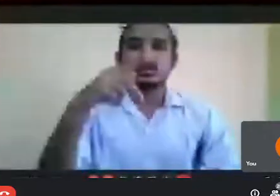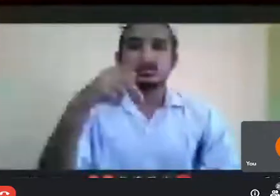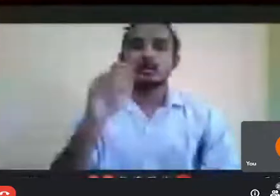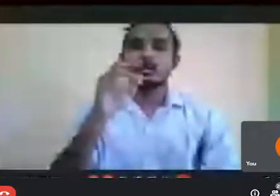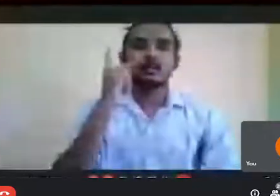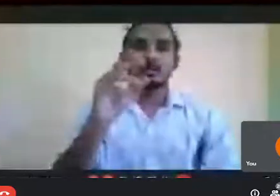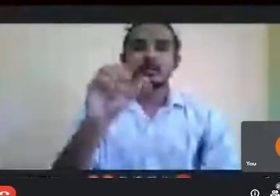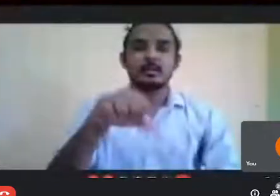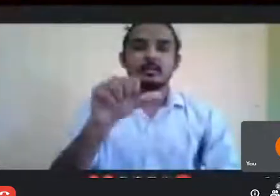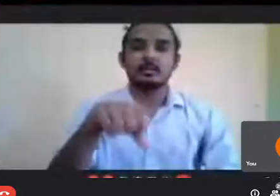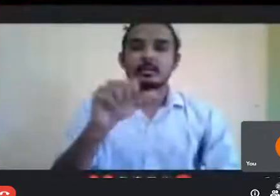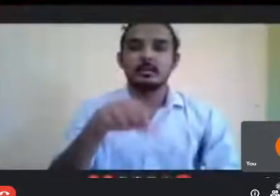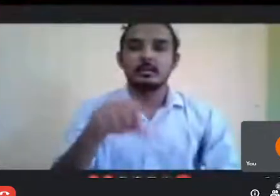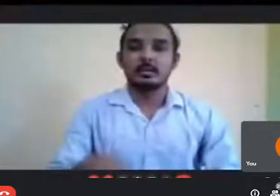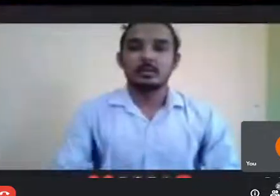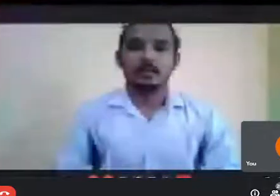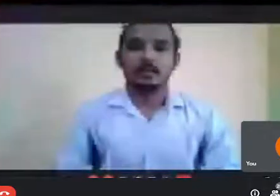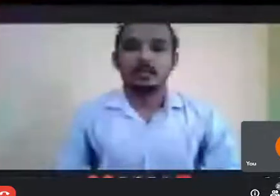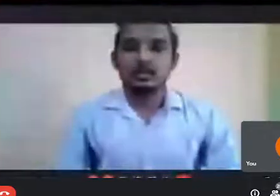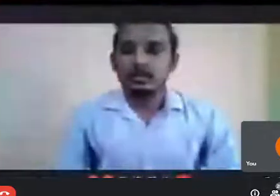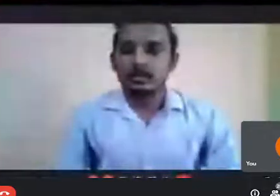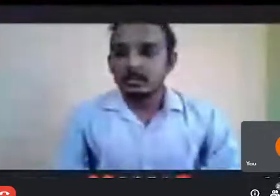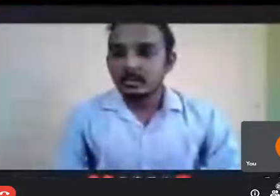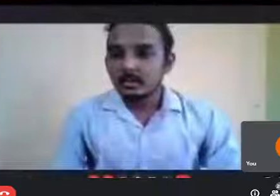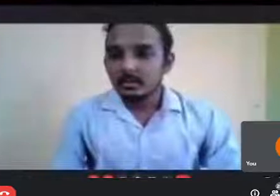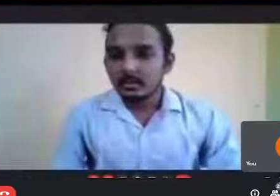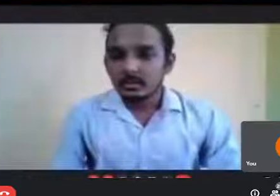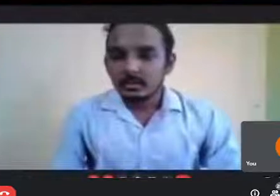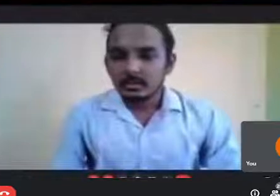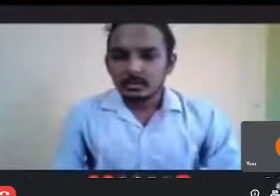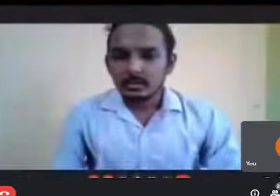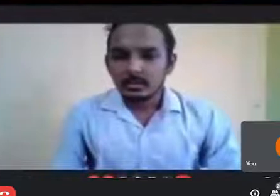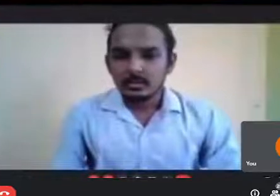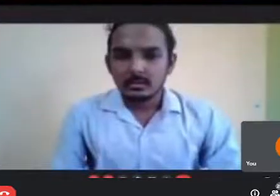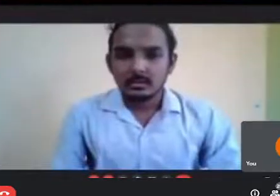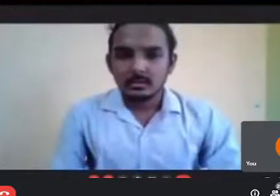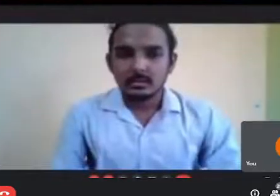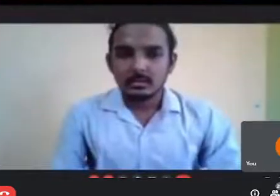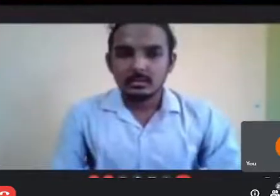We can't see the PPT. Now I'm visible. Now you are visible.